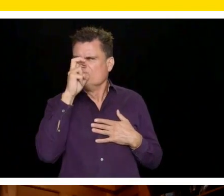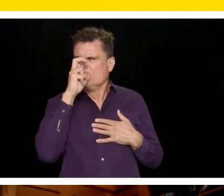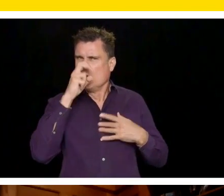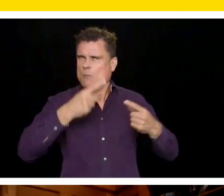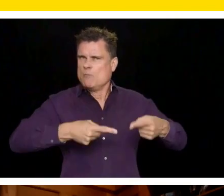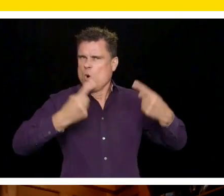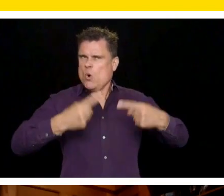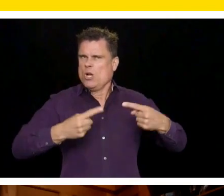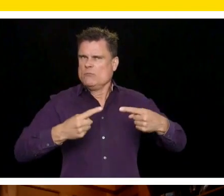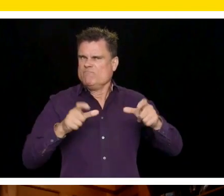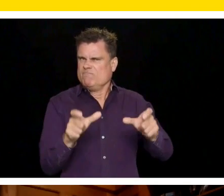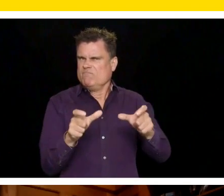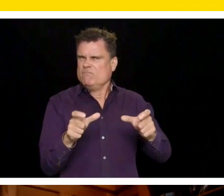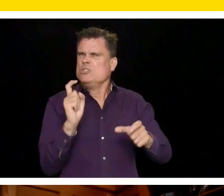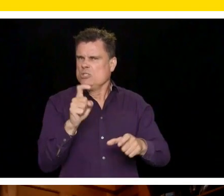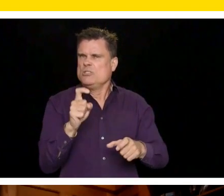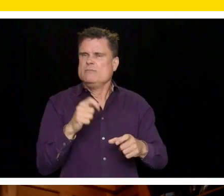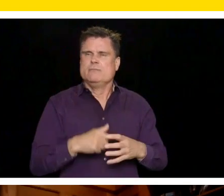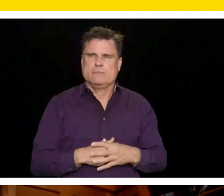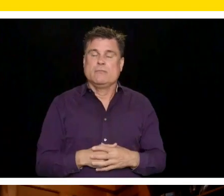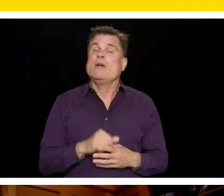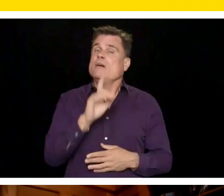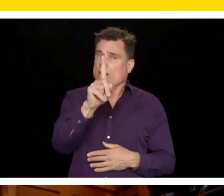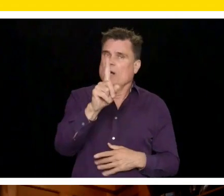The communities I represent are within